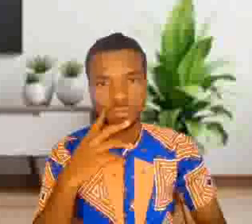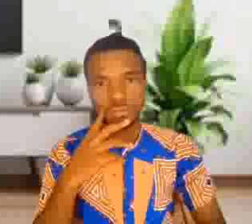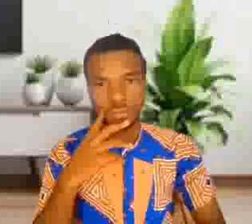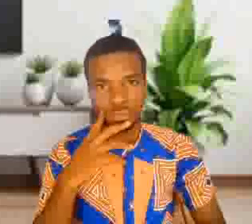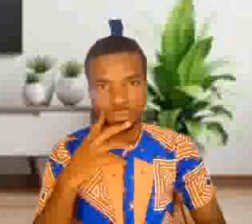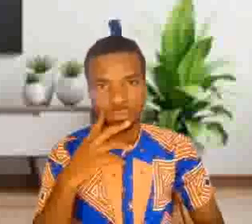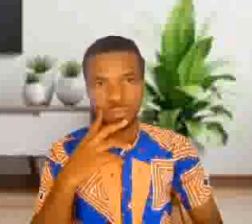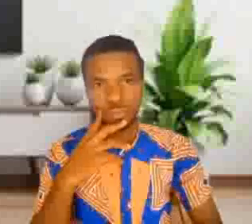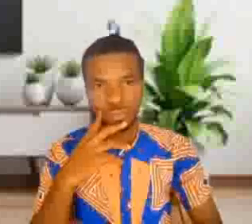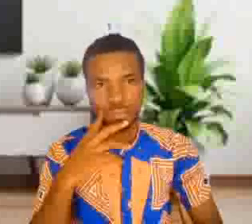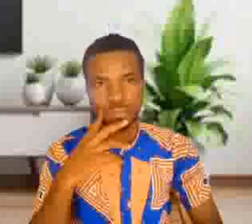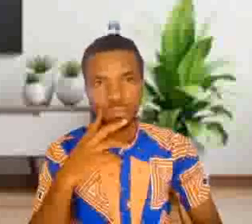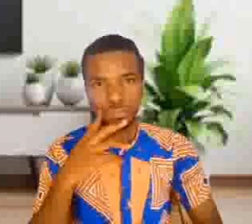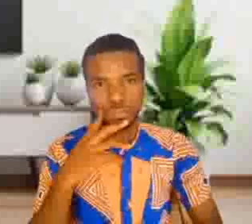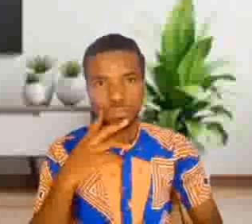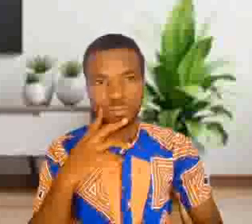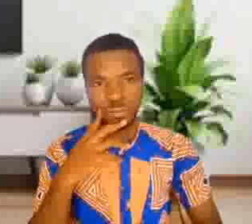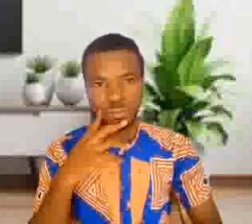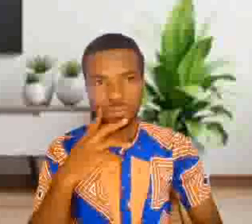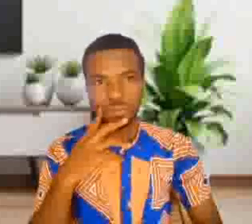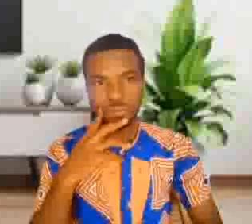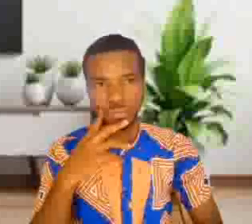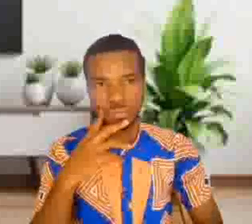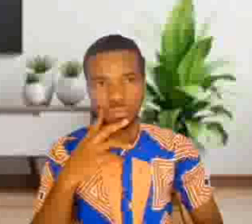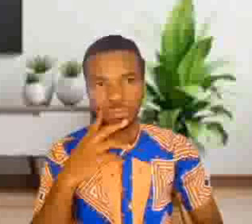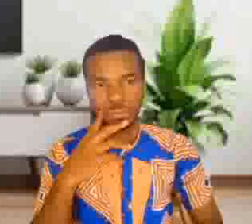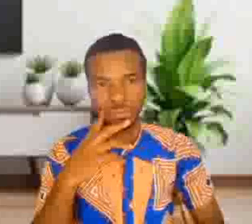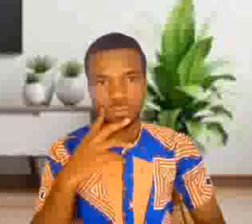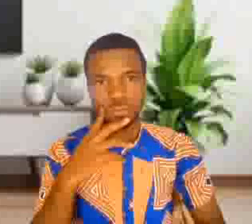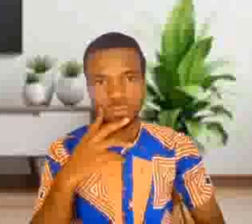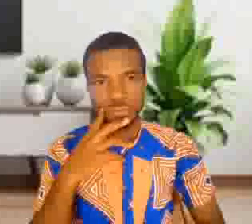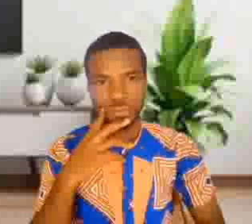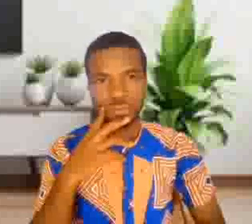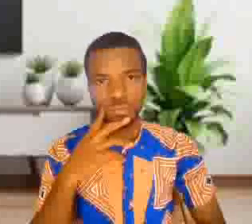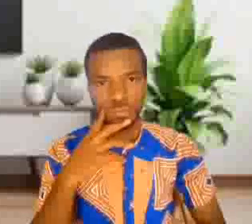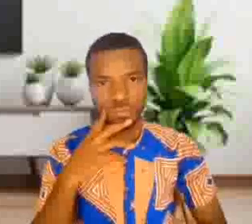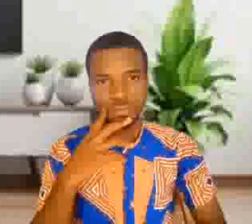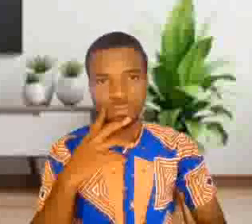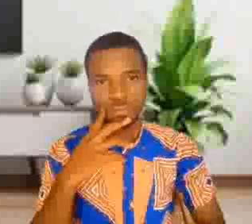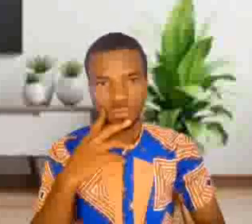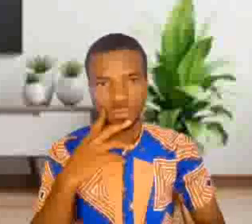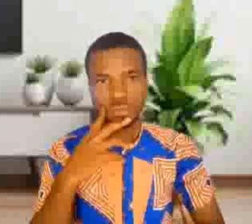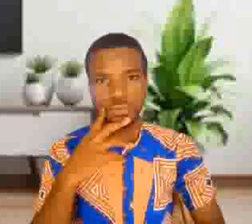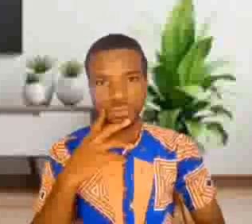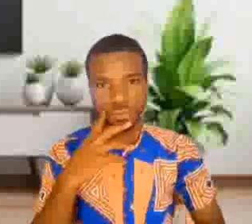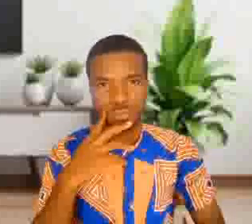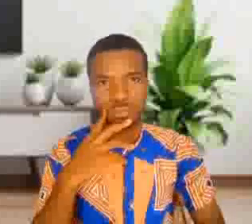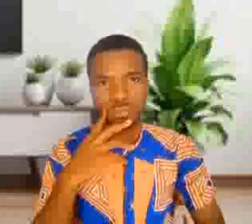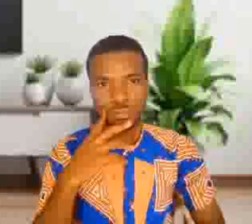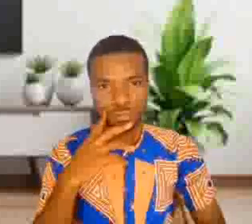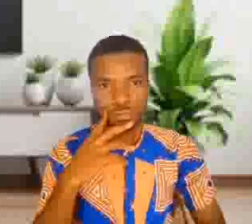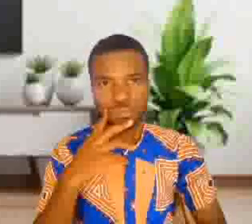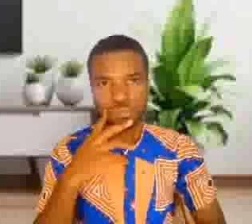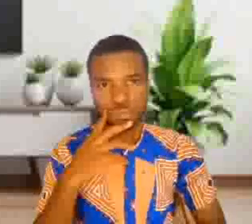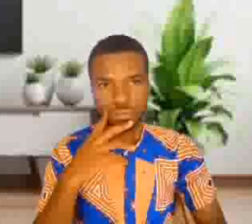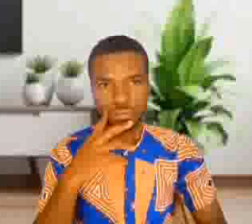there is also a life in the soul that gives you the capacity to think cognitively. That life is called psyche.